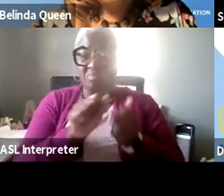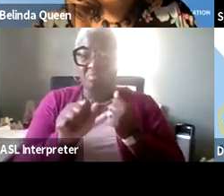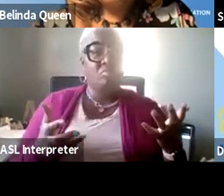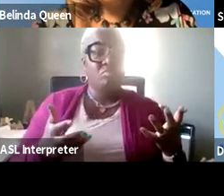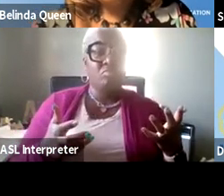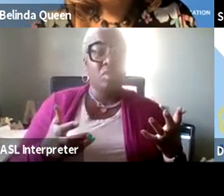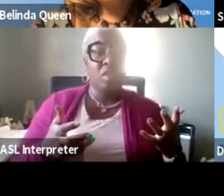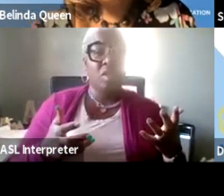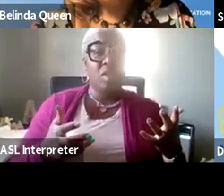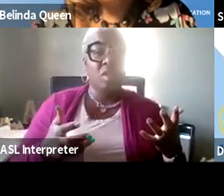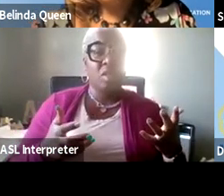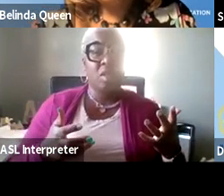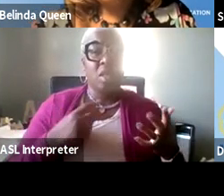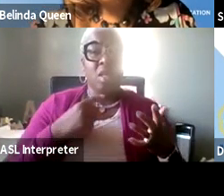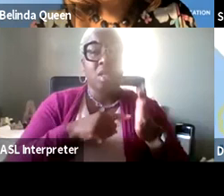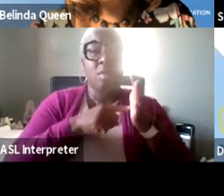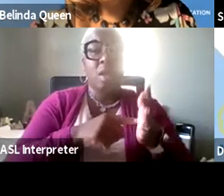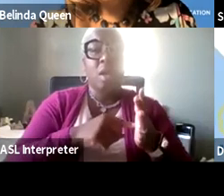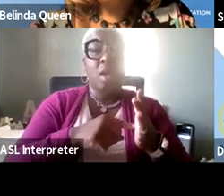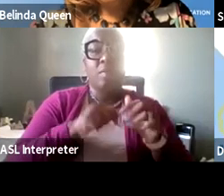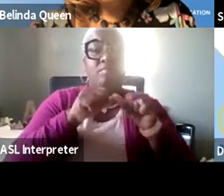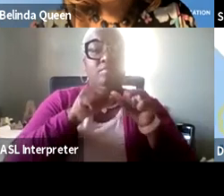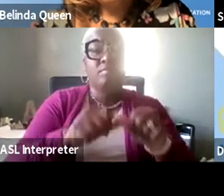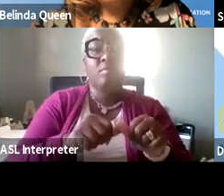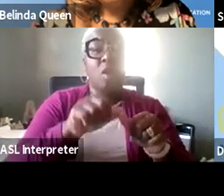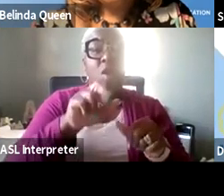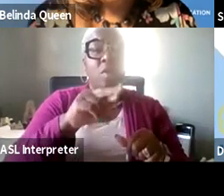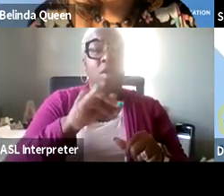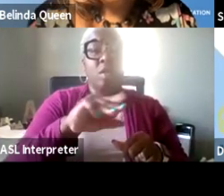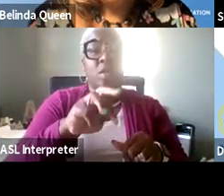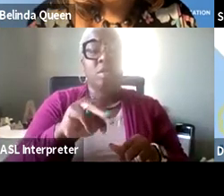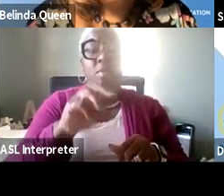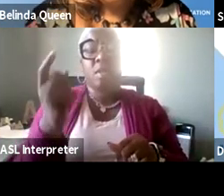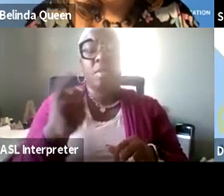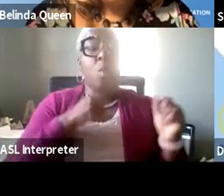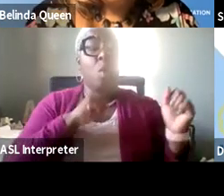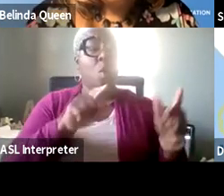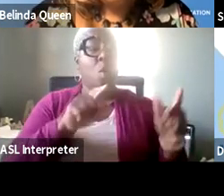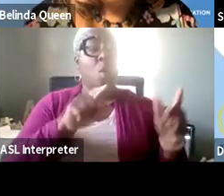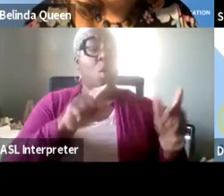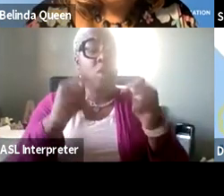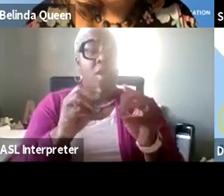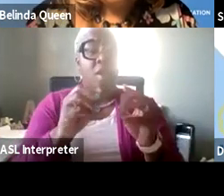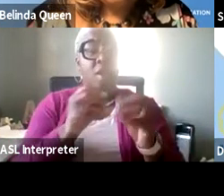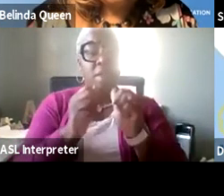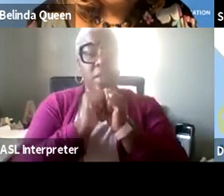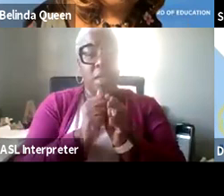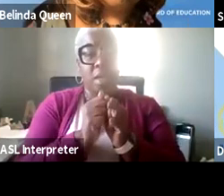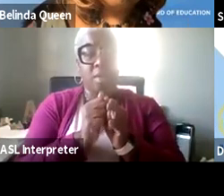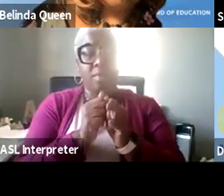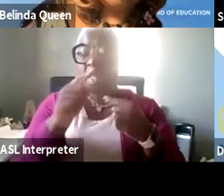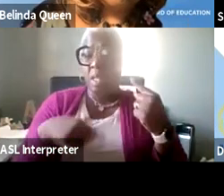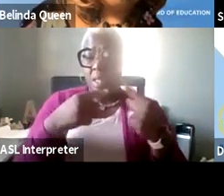a product of systemic racism and something that we all are trying to fix together. As a Cycle One